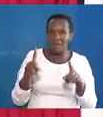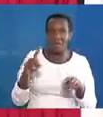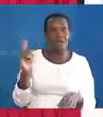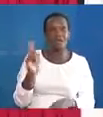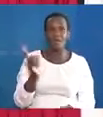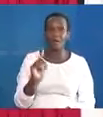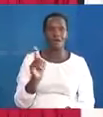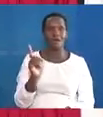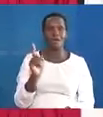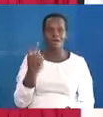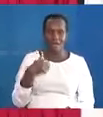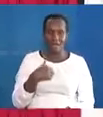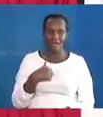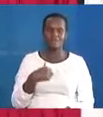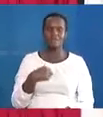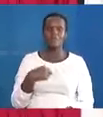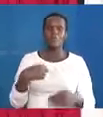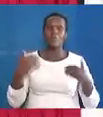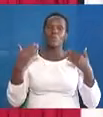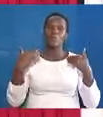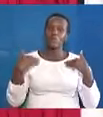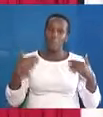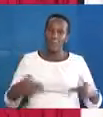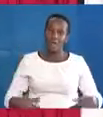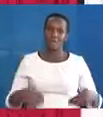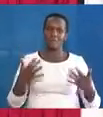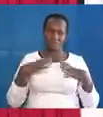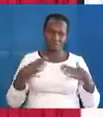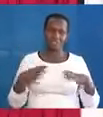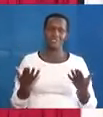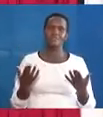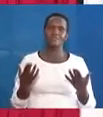Sisi tukiwa binadamu, viumbe vya Mwenyezi Mungu,